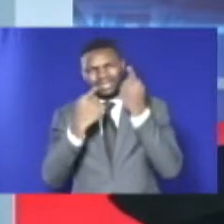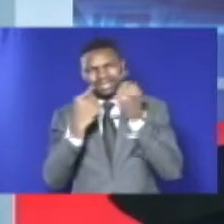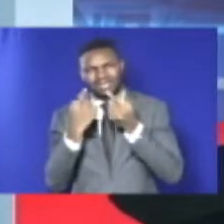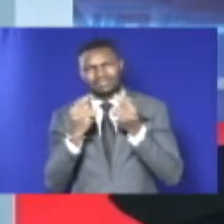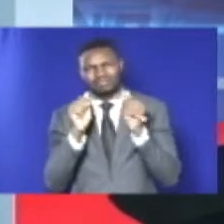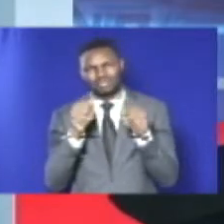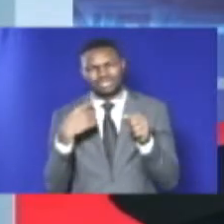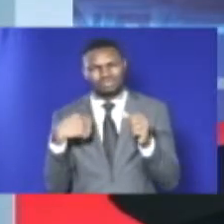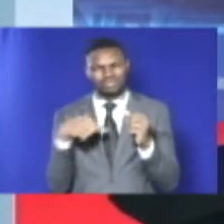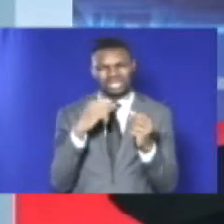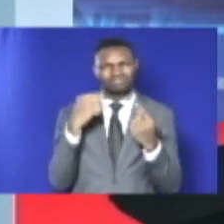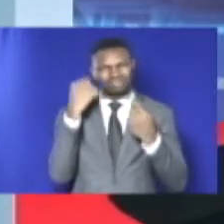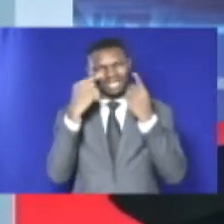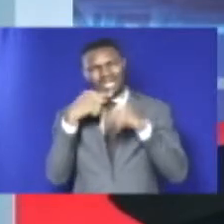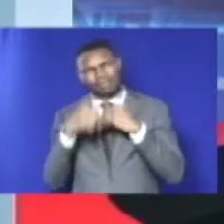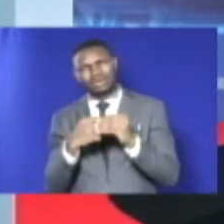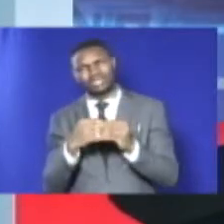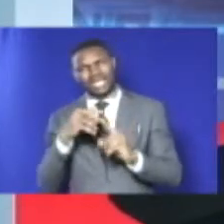this day?